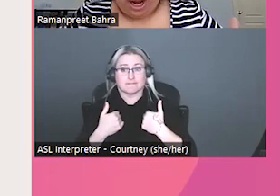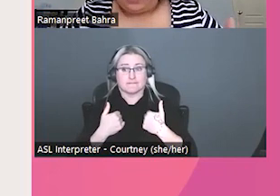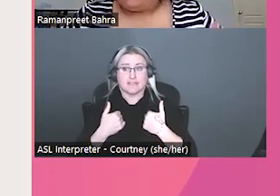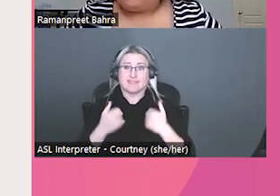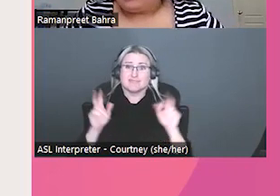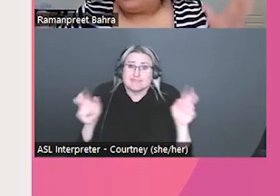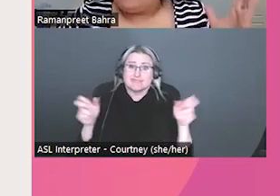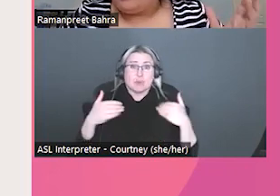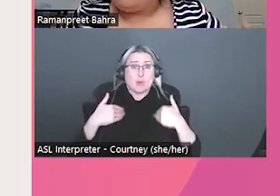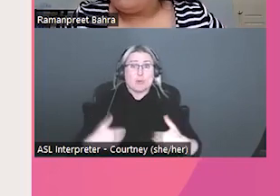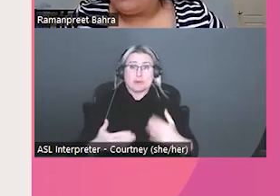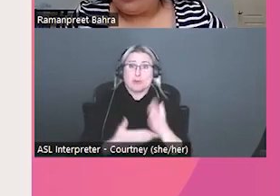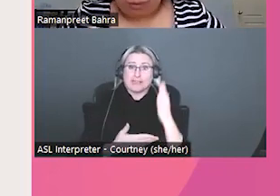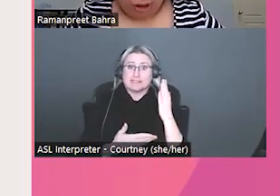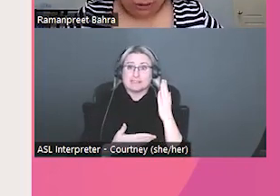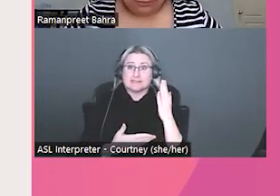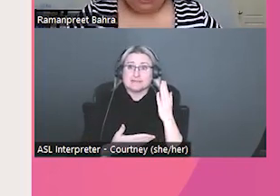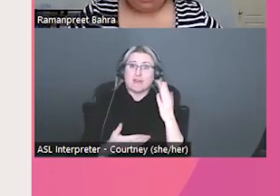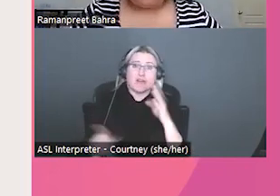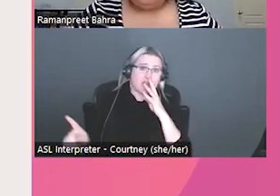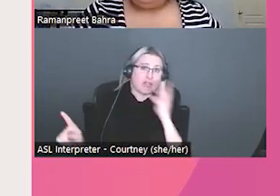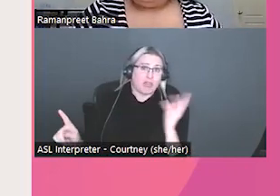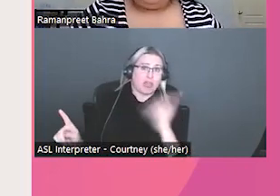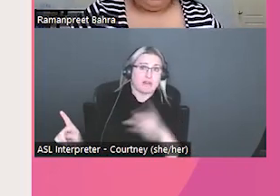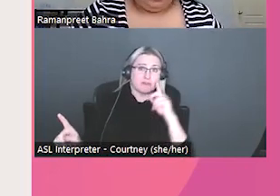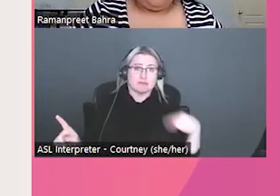human rights that have been remiss for so long.